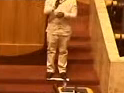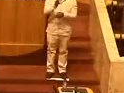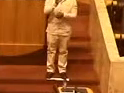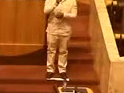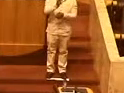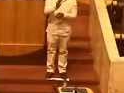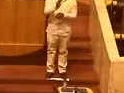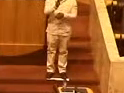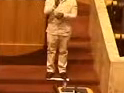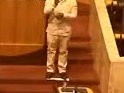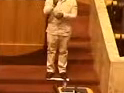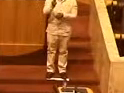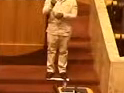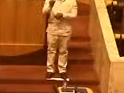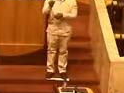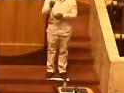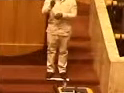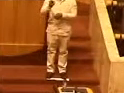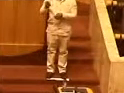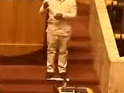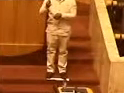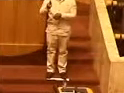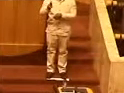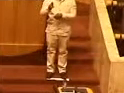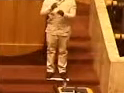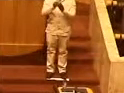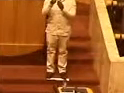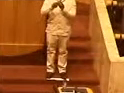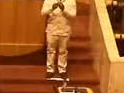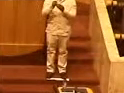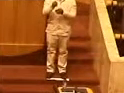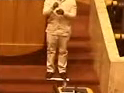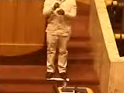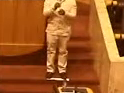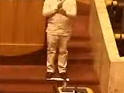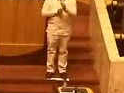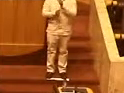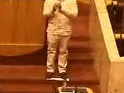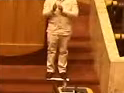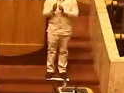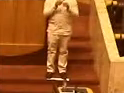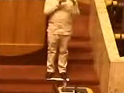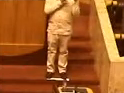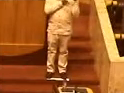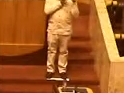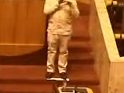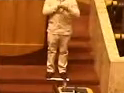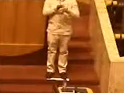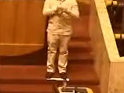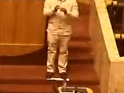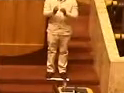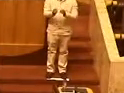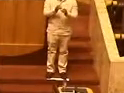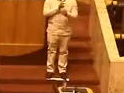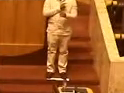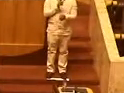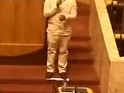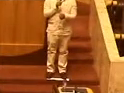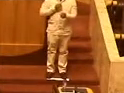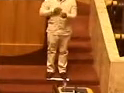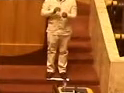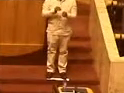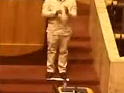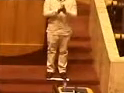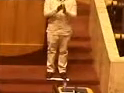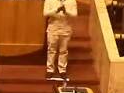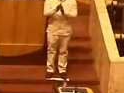million rand. The province has a huge backlog on the maintenance and upgrading of roads from gravel to surface. The backlog